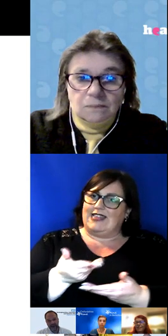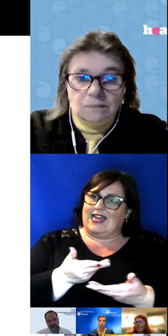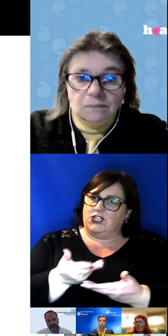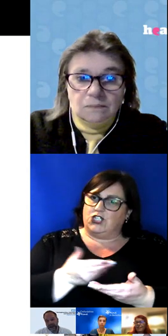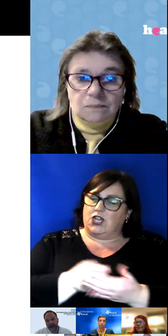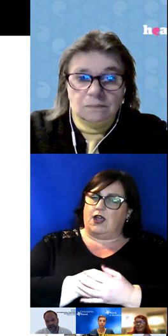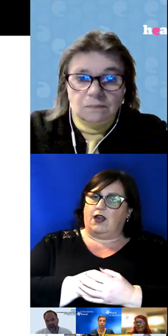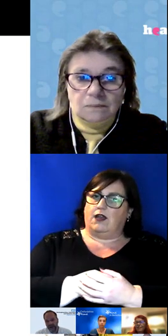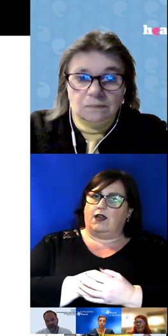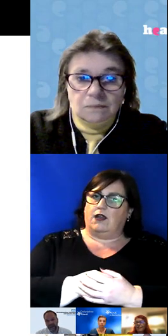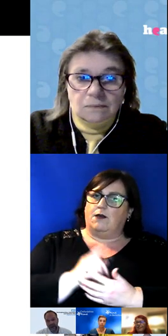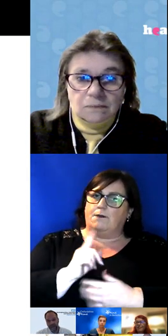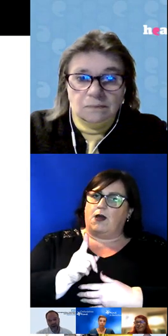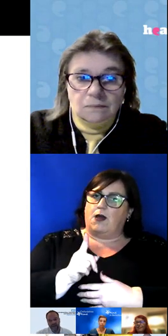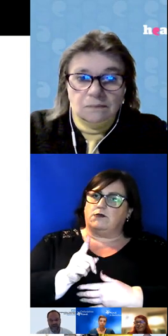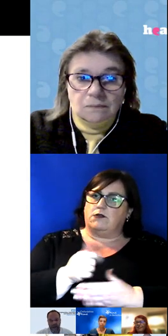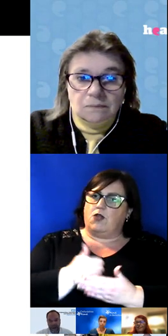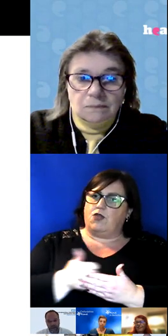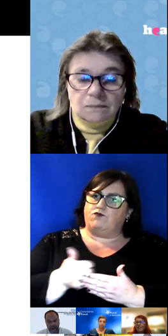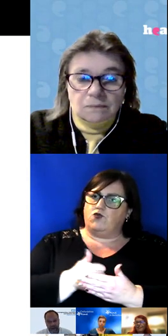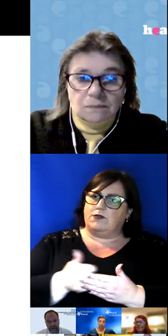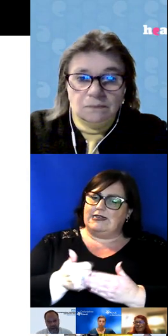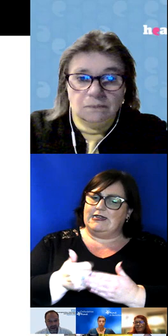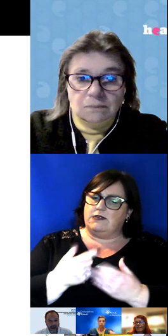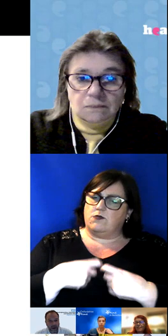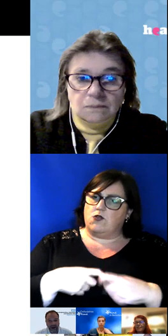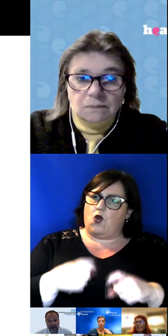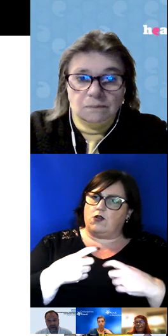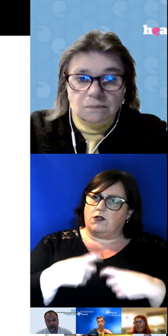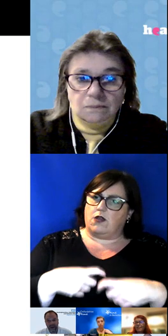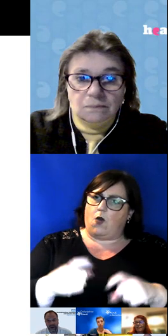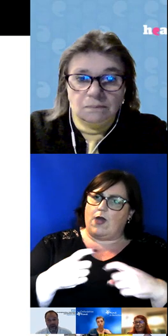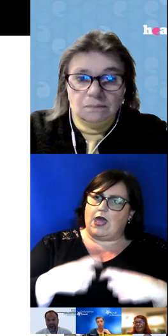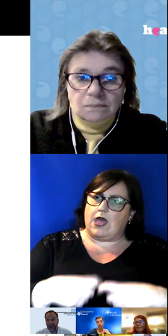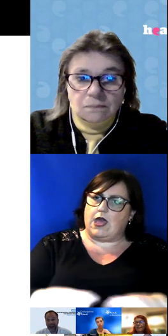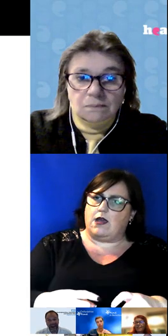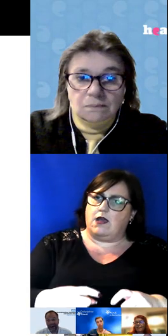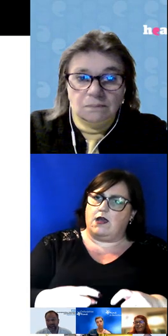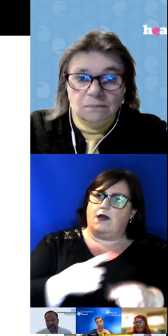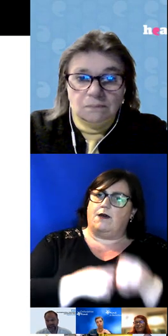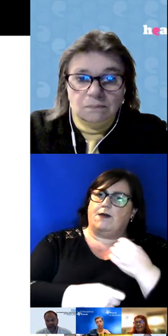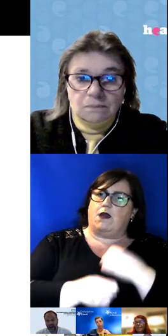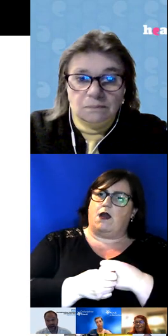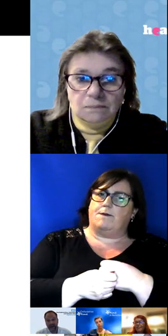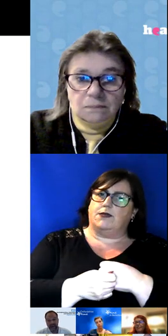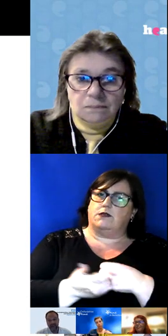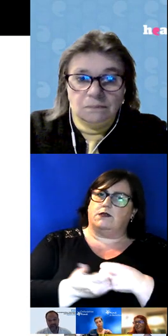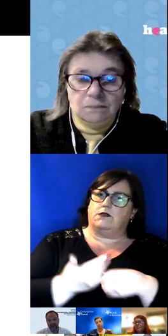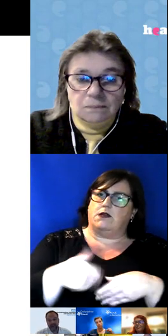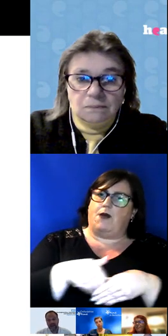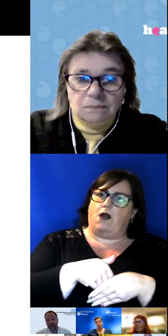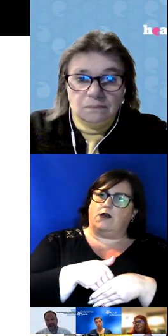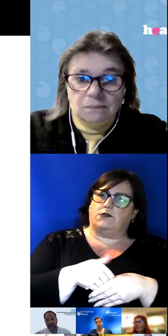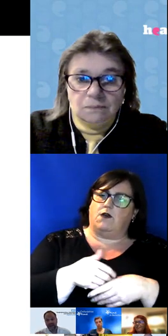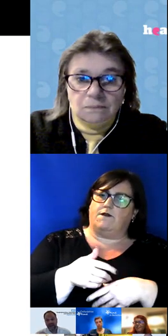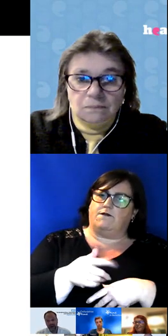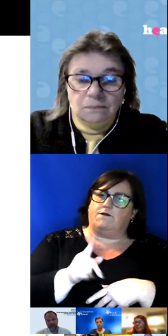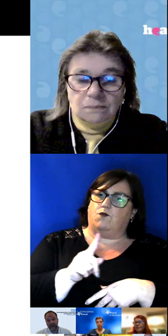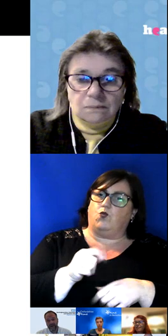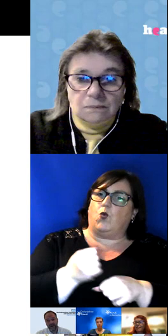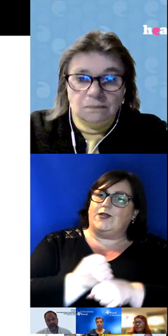routine ongoing, it becomes a part of how we operate and what we do. And it actually, our commitment to working